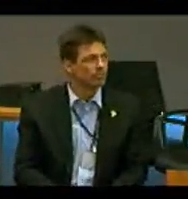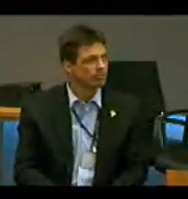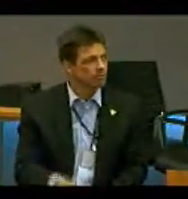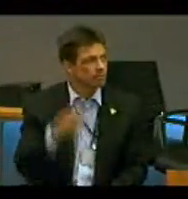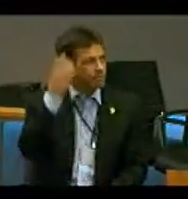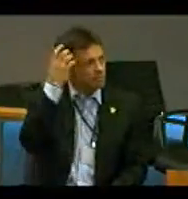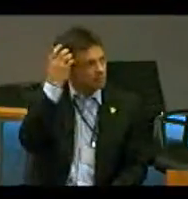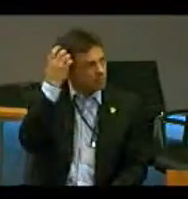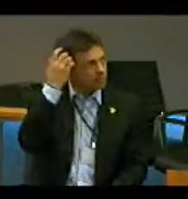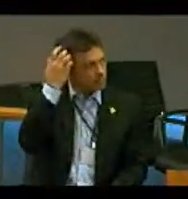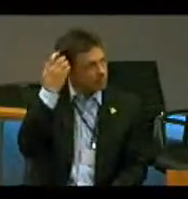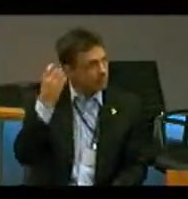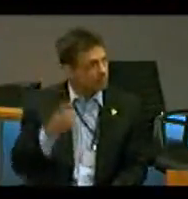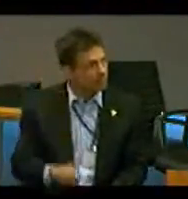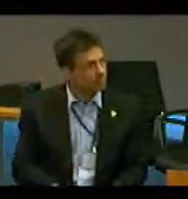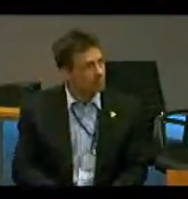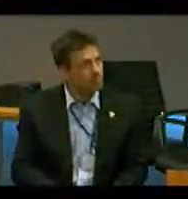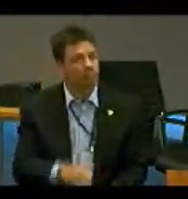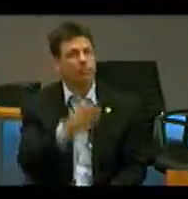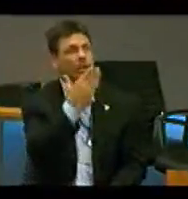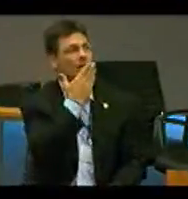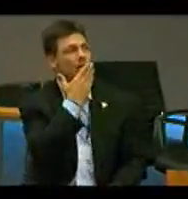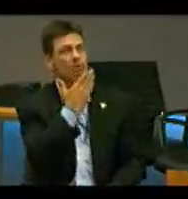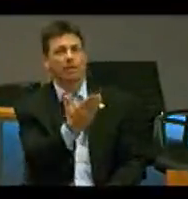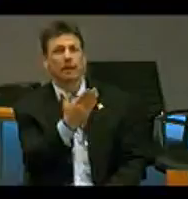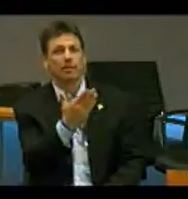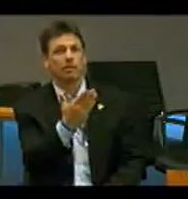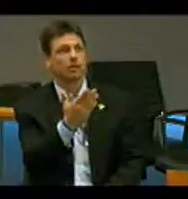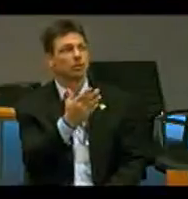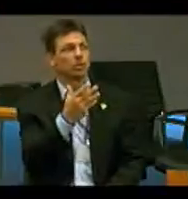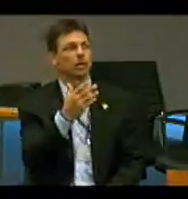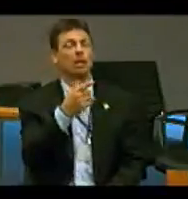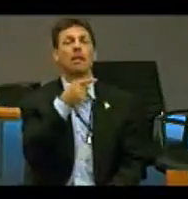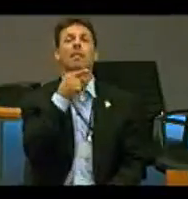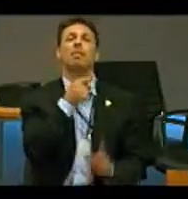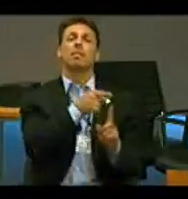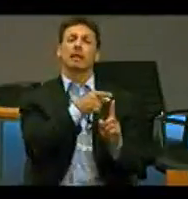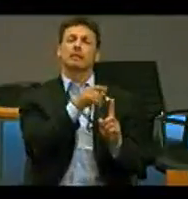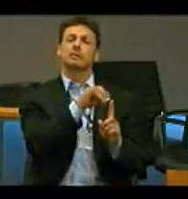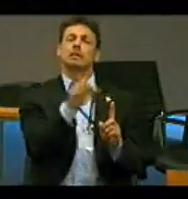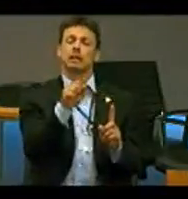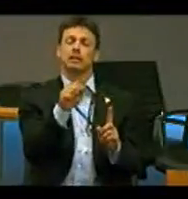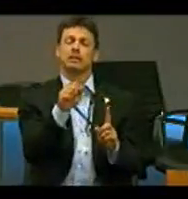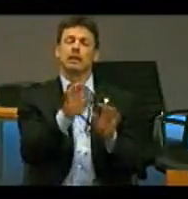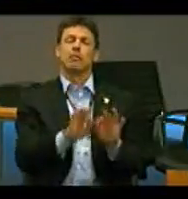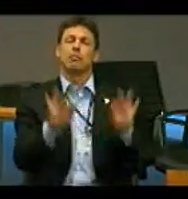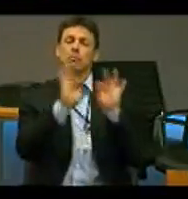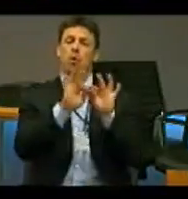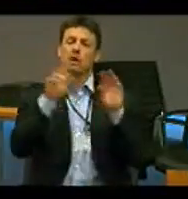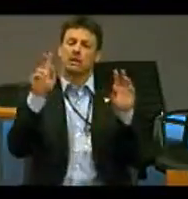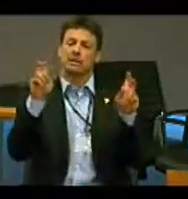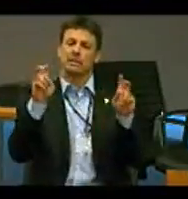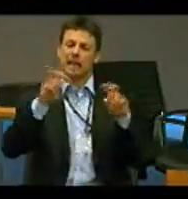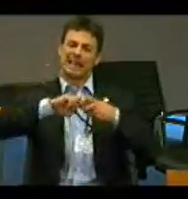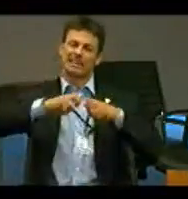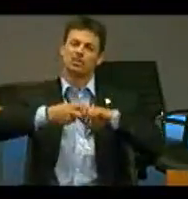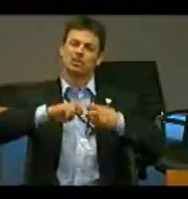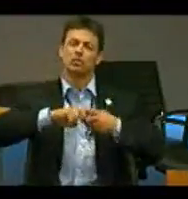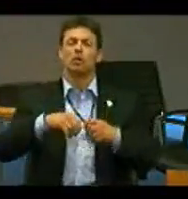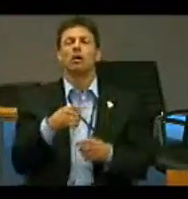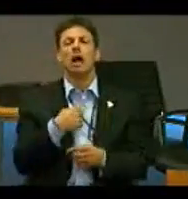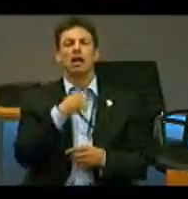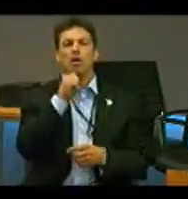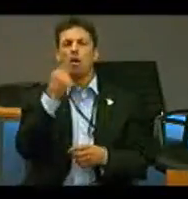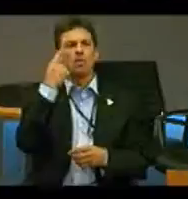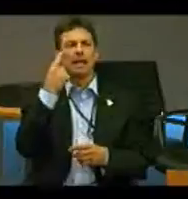speak? Yes, thank you, Madam Chair. This is an important issue. I don't think a more important one has